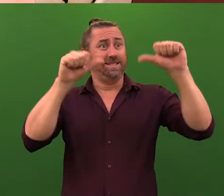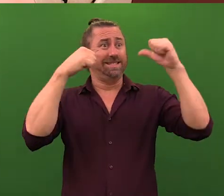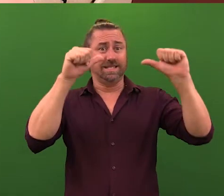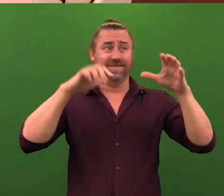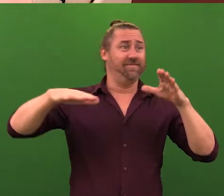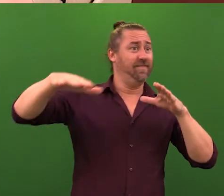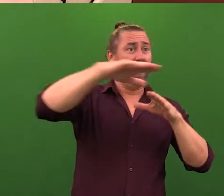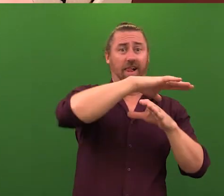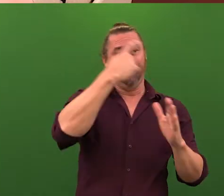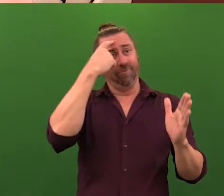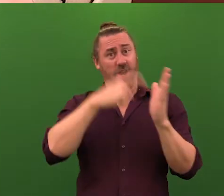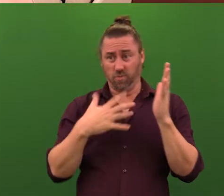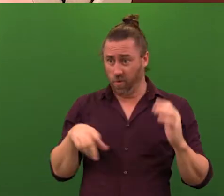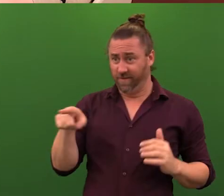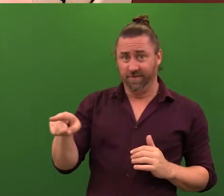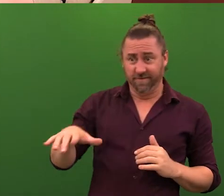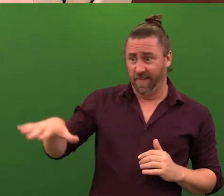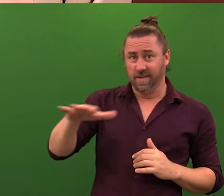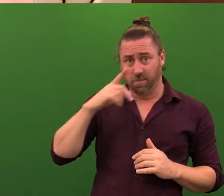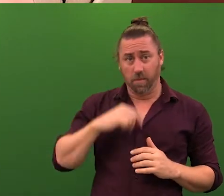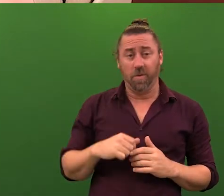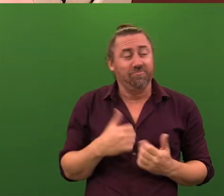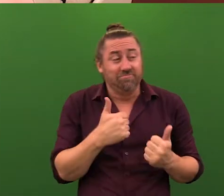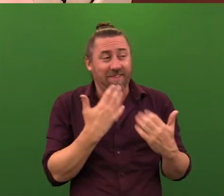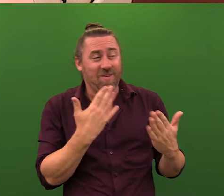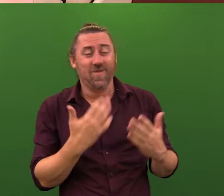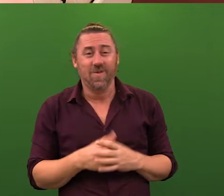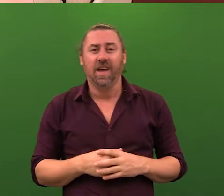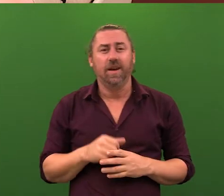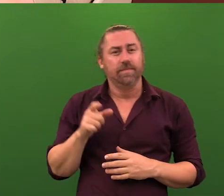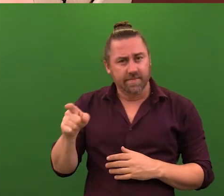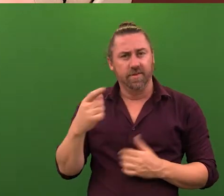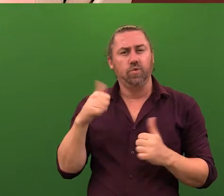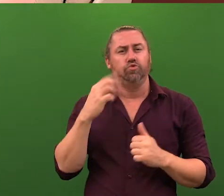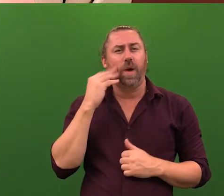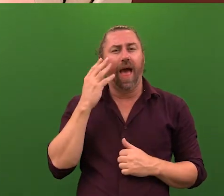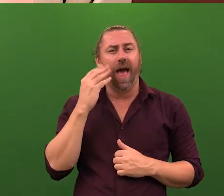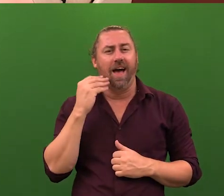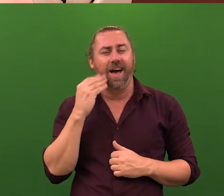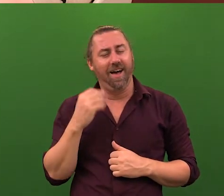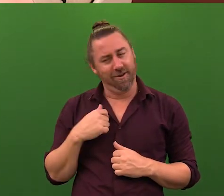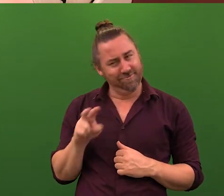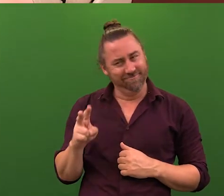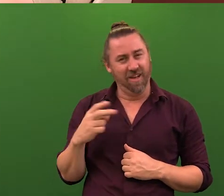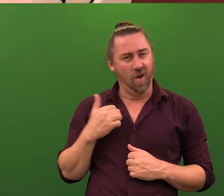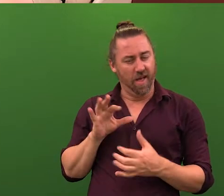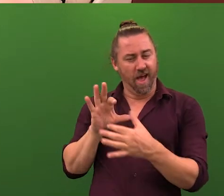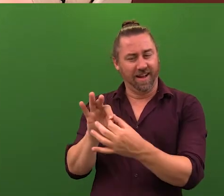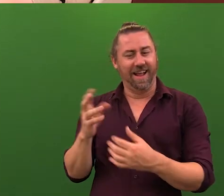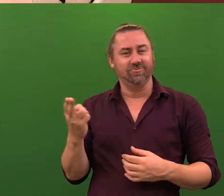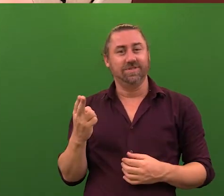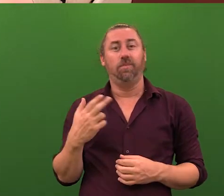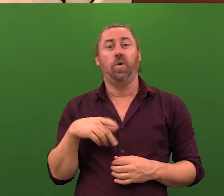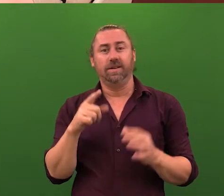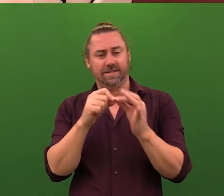So it's a beautiful series. Yeah, thank you. You mentioned the use of sugar, and I'm really interested in that because